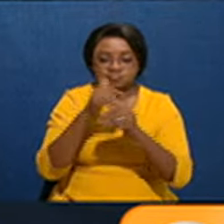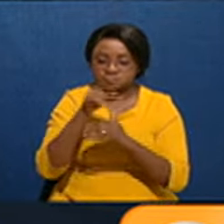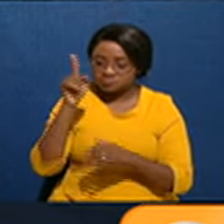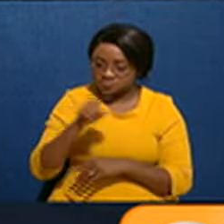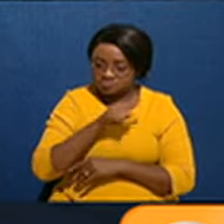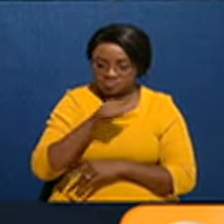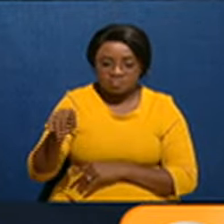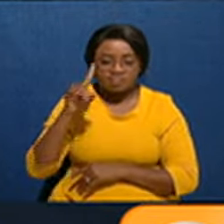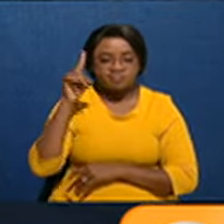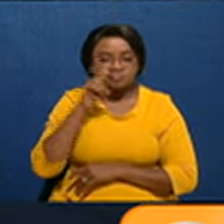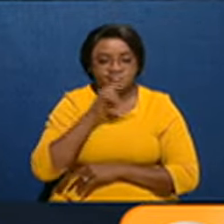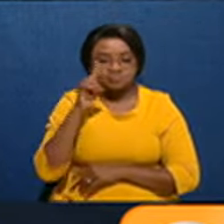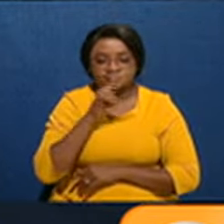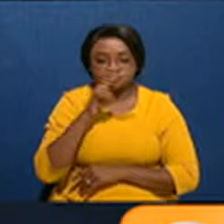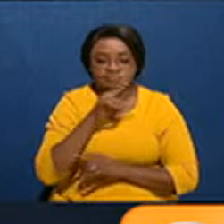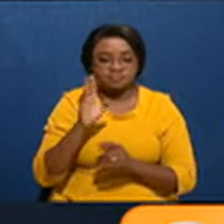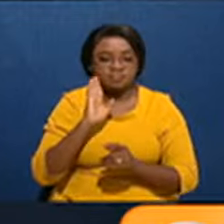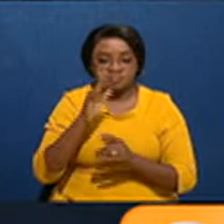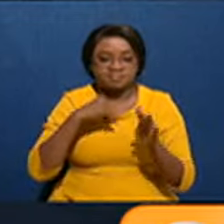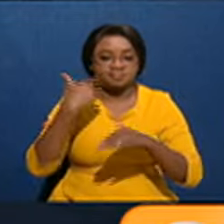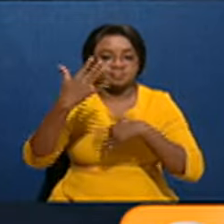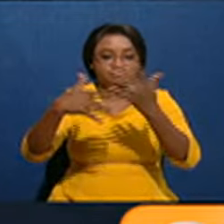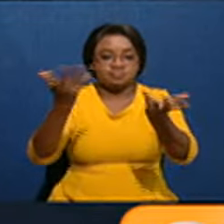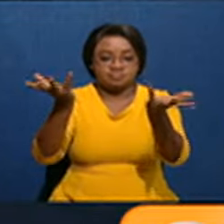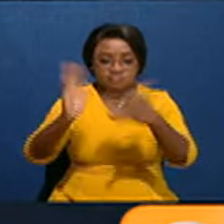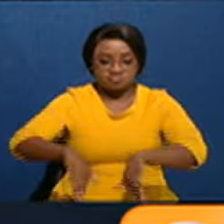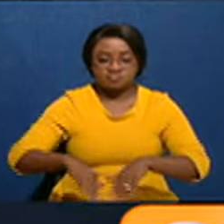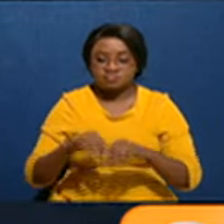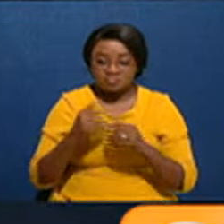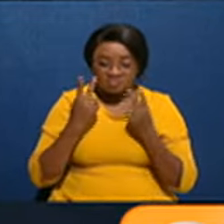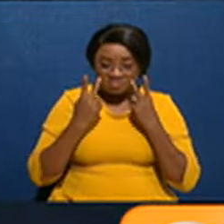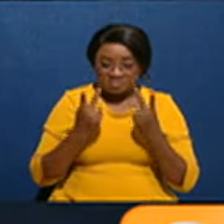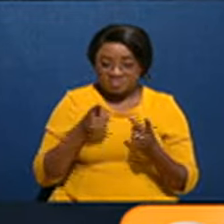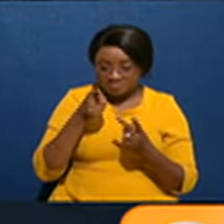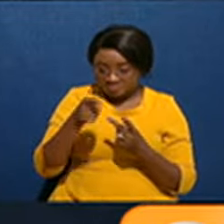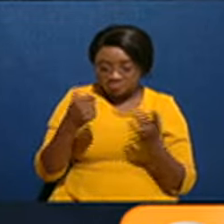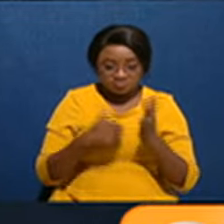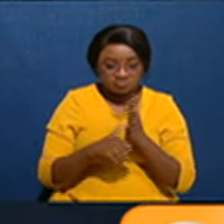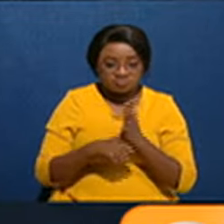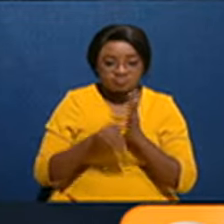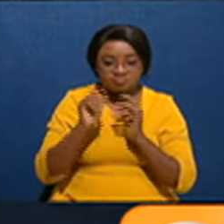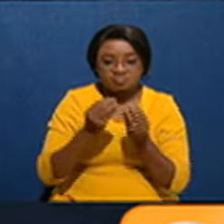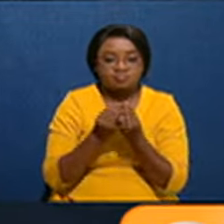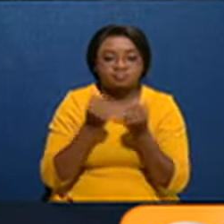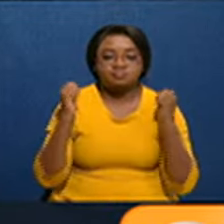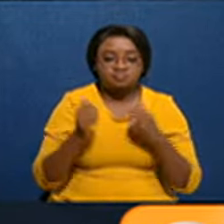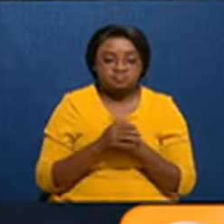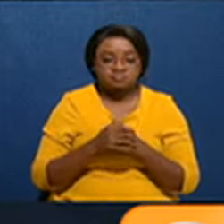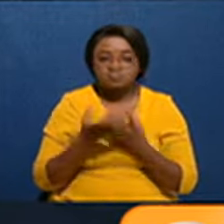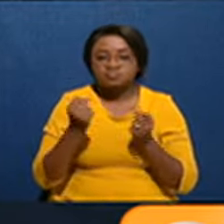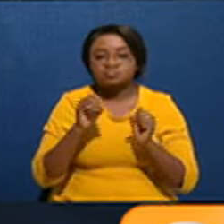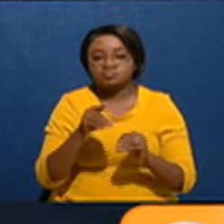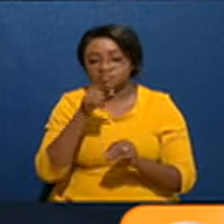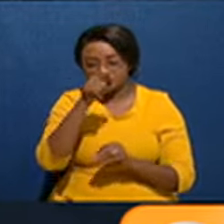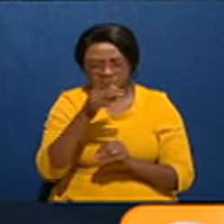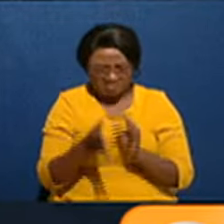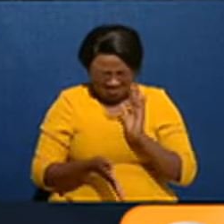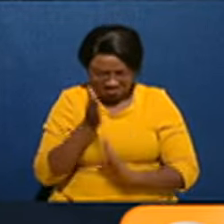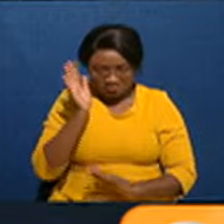will eventually collapse. This is a red flag that must be addressed. What is the easy, immediate